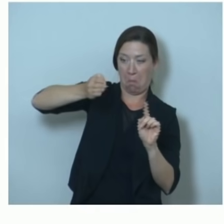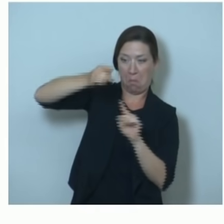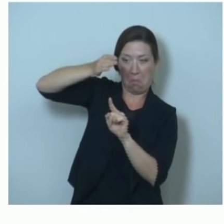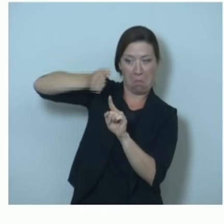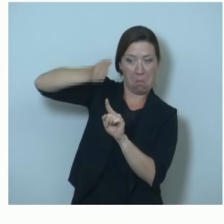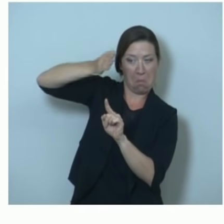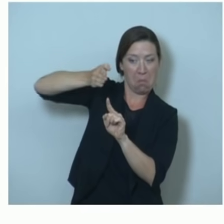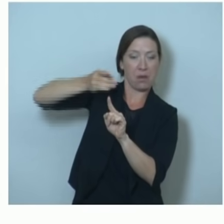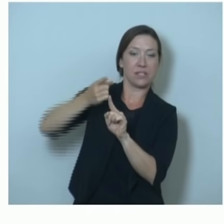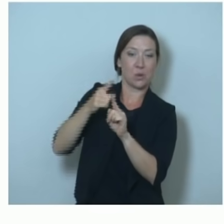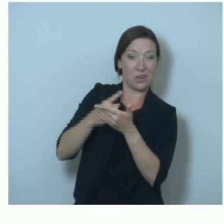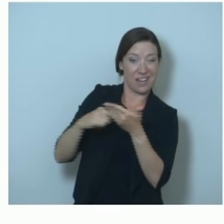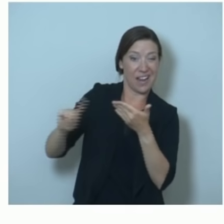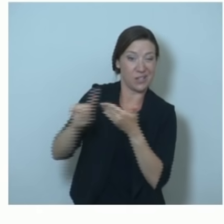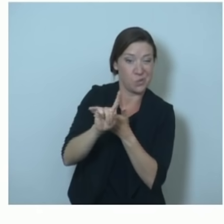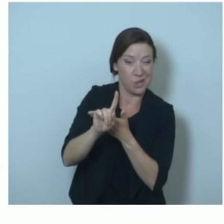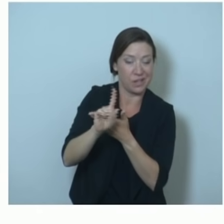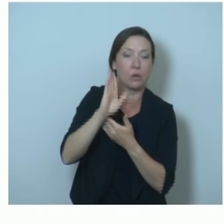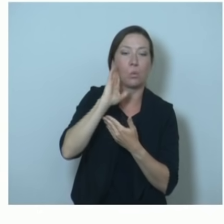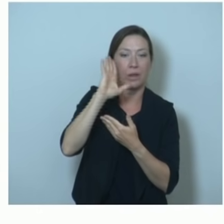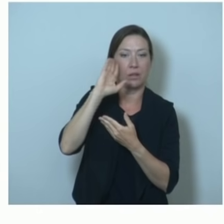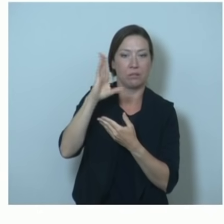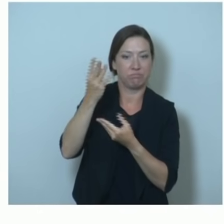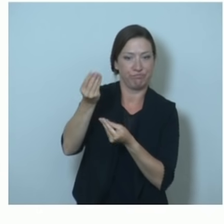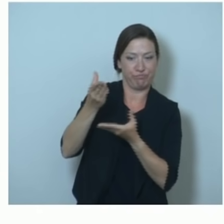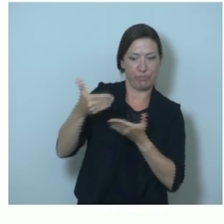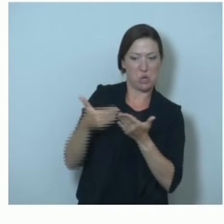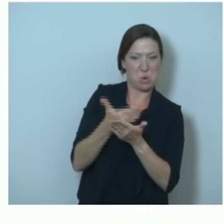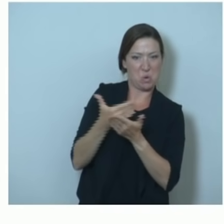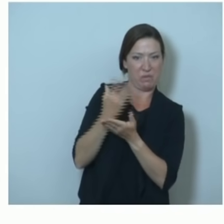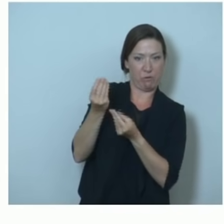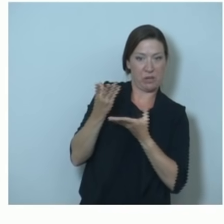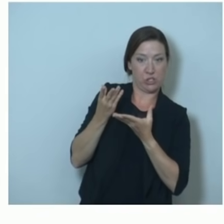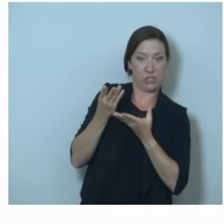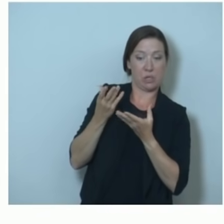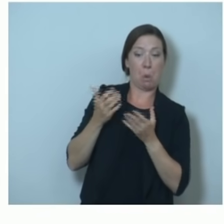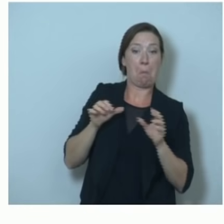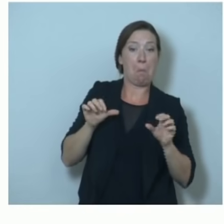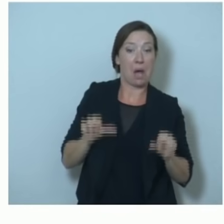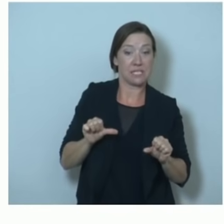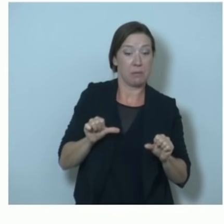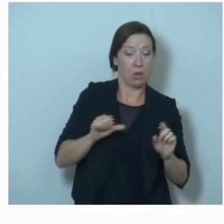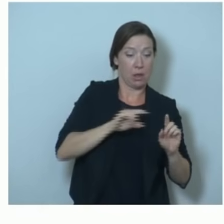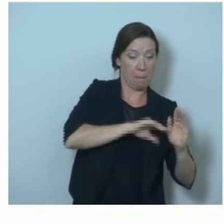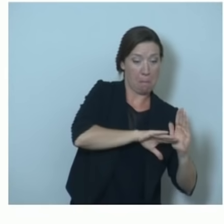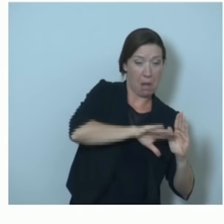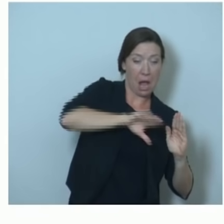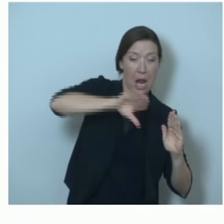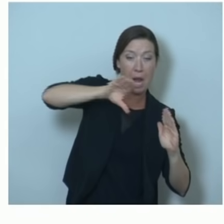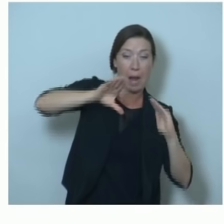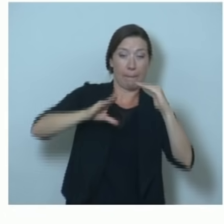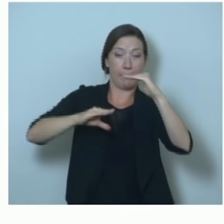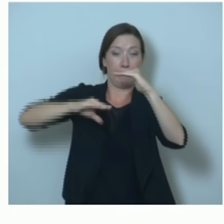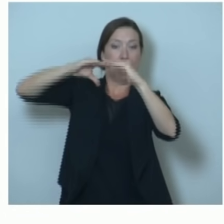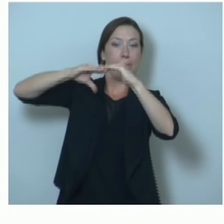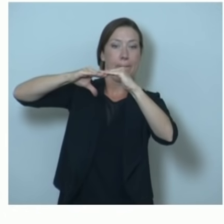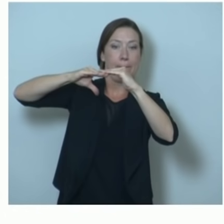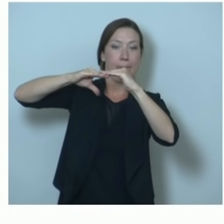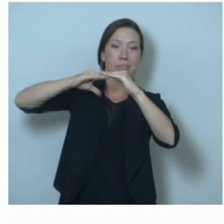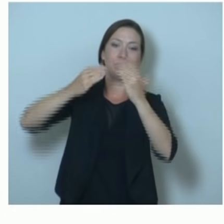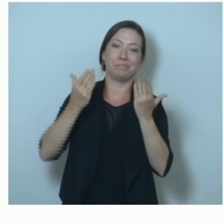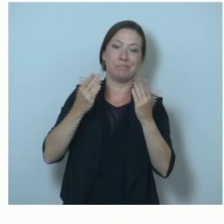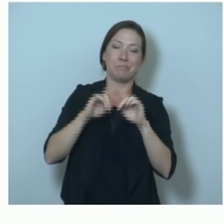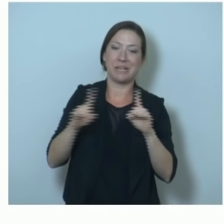information next week, but it's possible that we are getting close to a peak, but by no means certain. The other thing that is